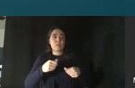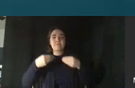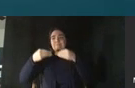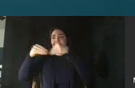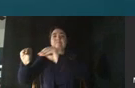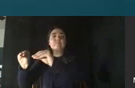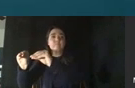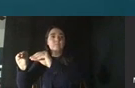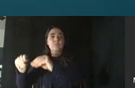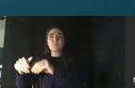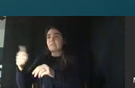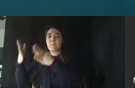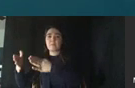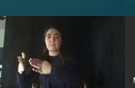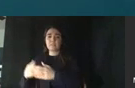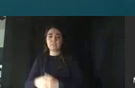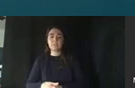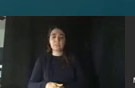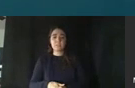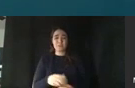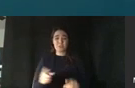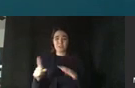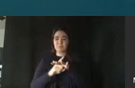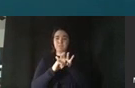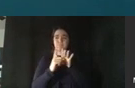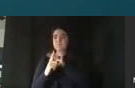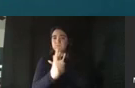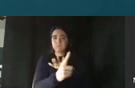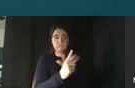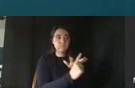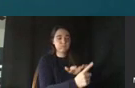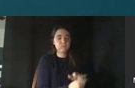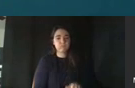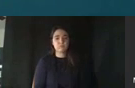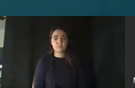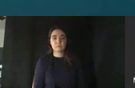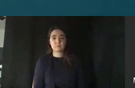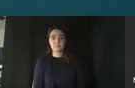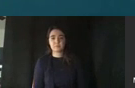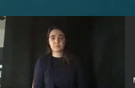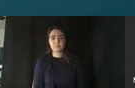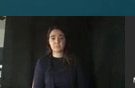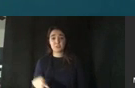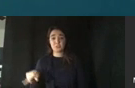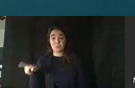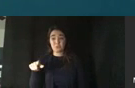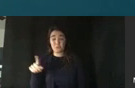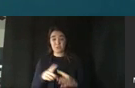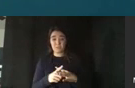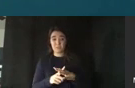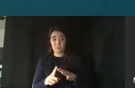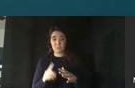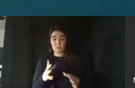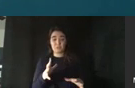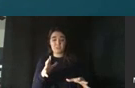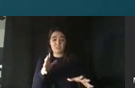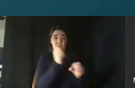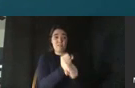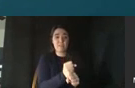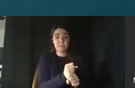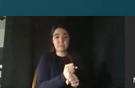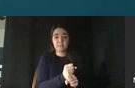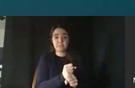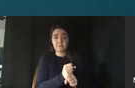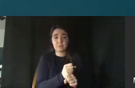she then ran away from them as well. And when she ran away from them, she was caught by